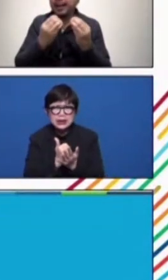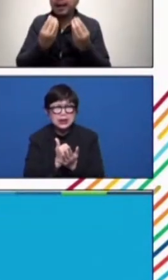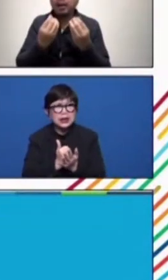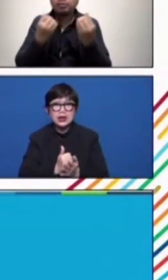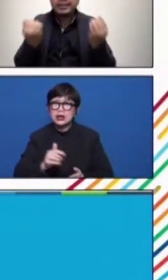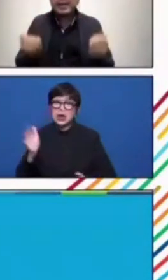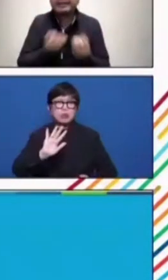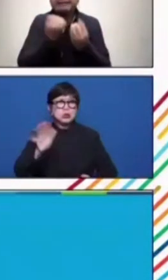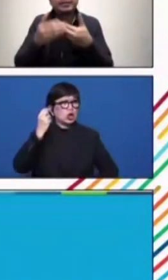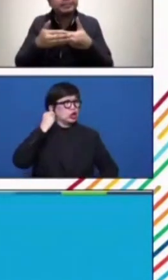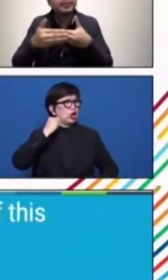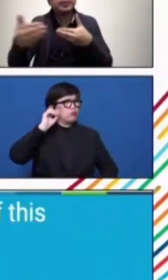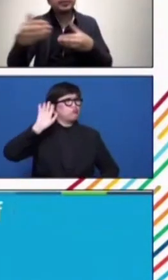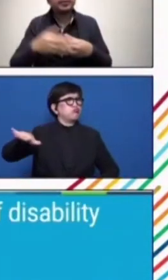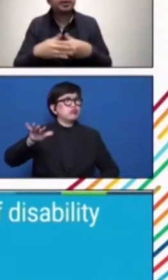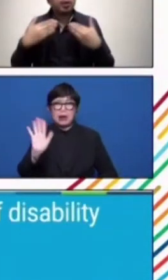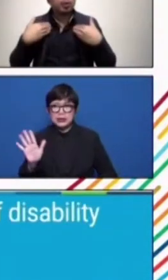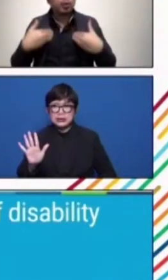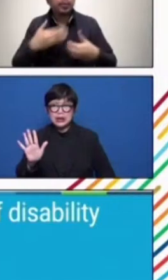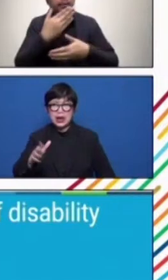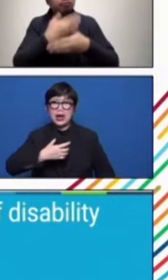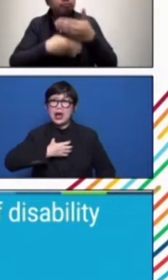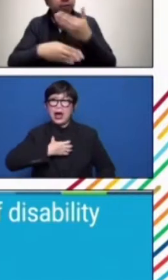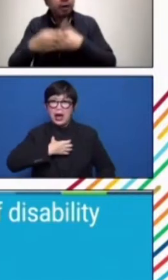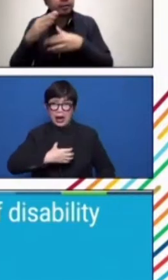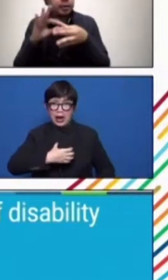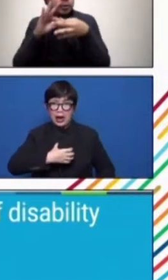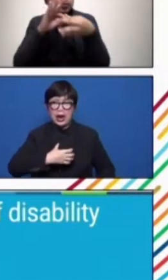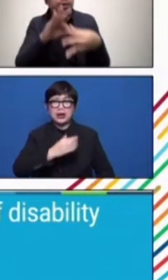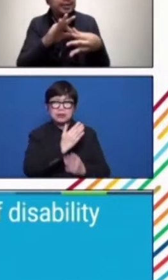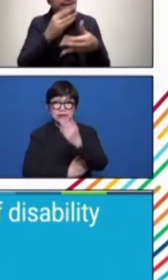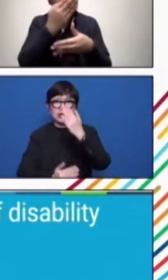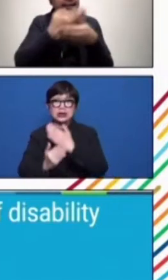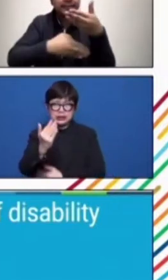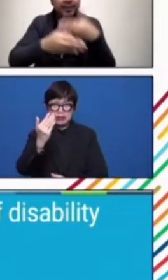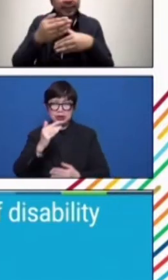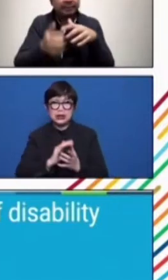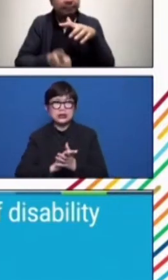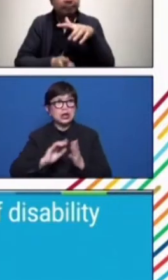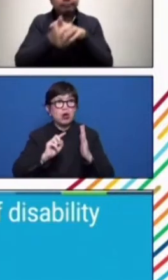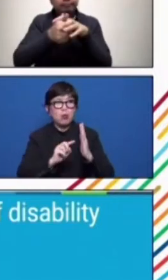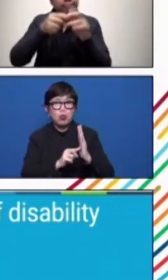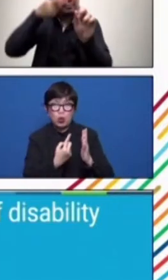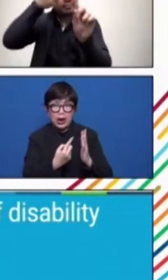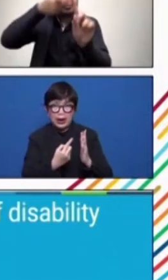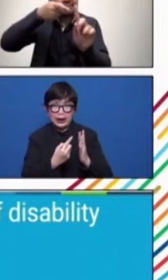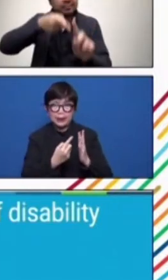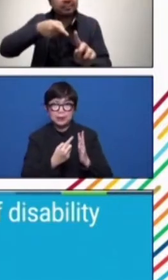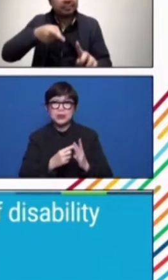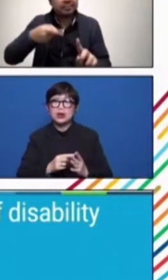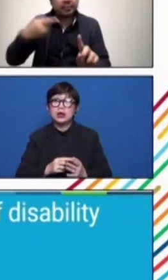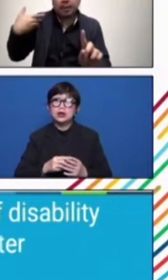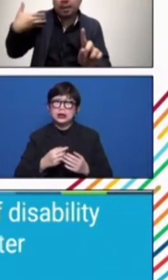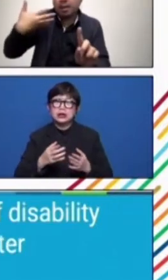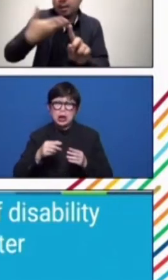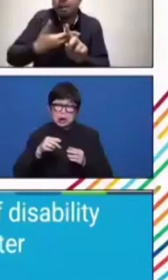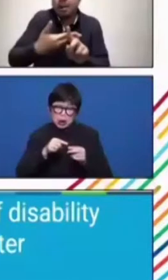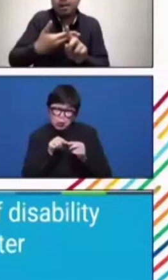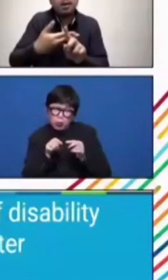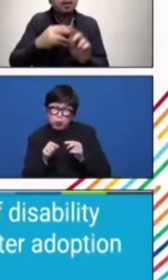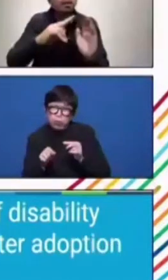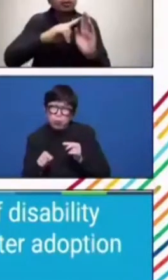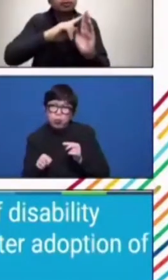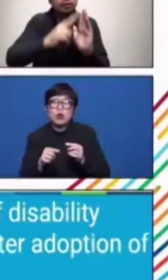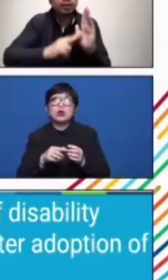rights of disability issues begin to emerging in detail series 16 years after adoption of the convention